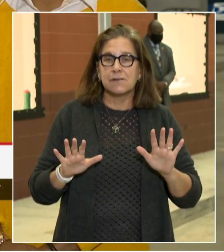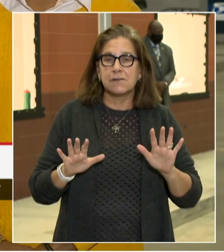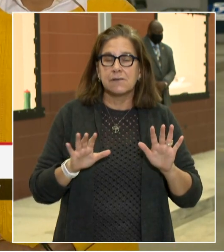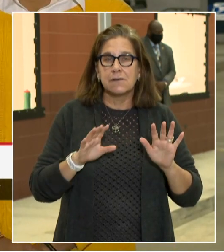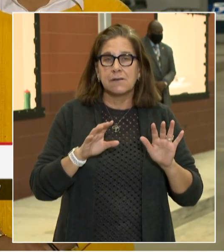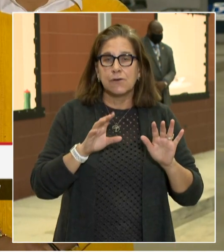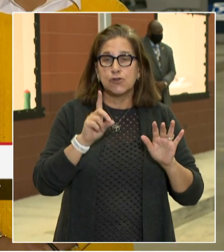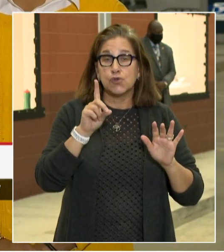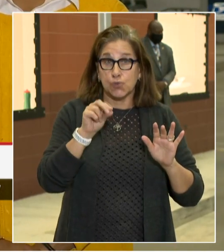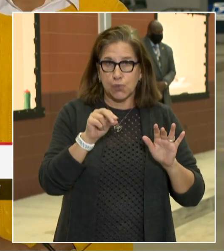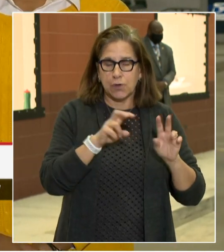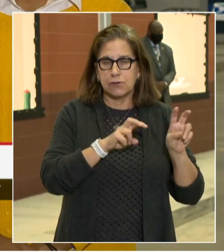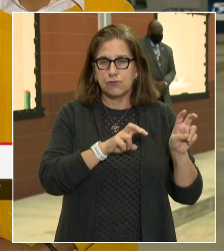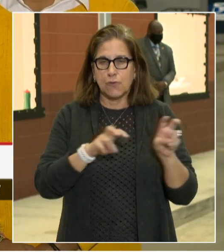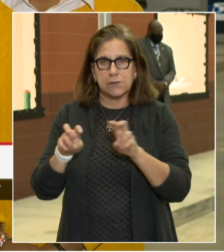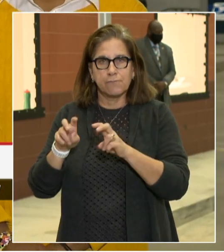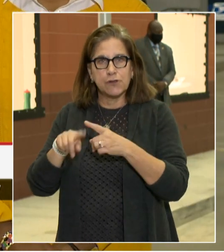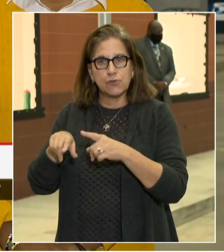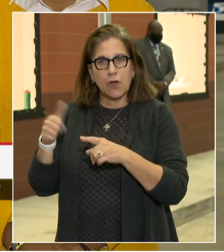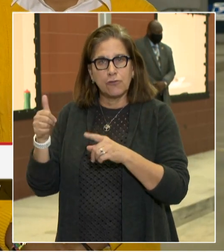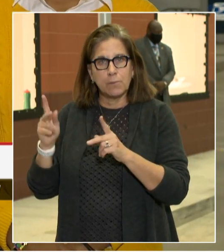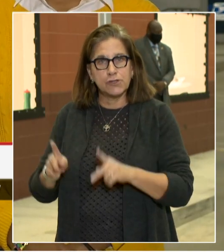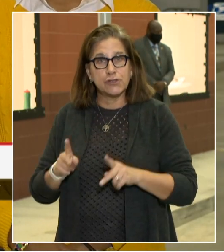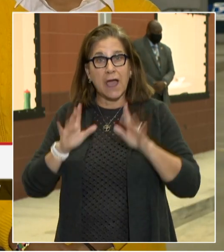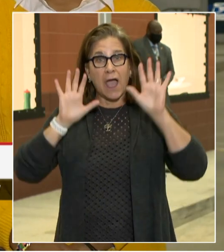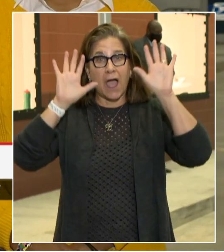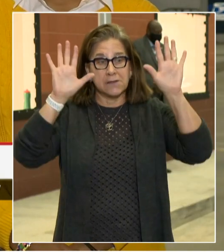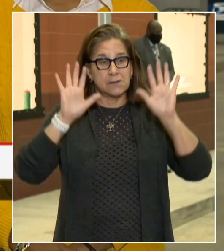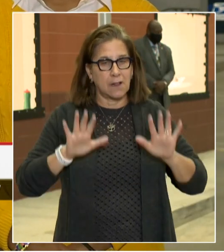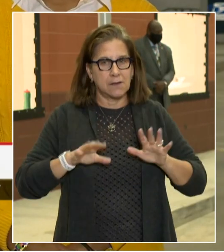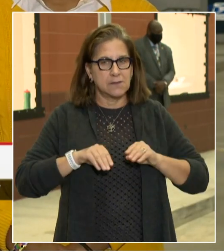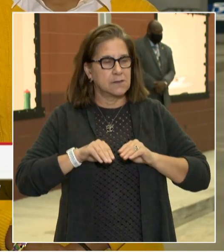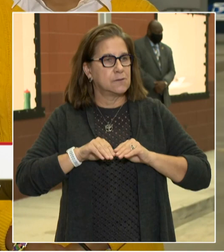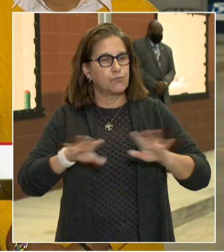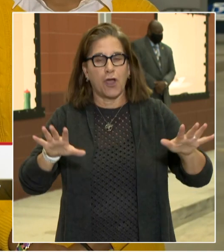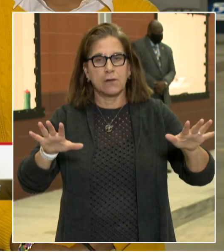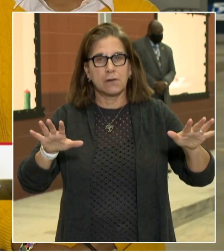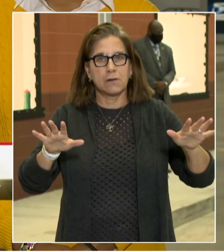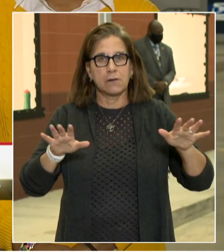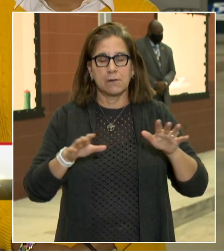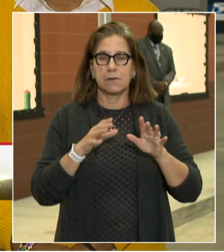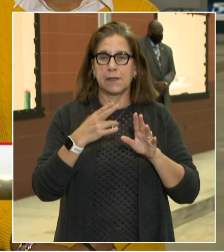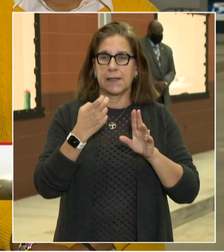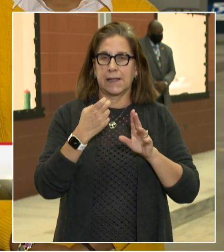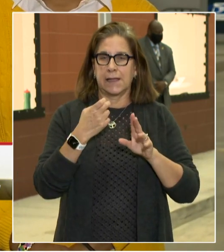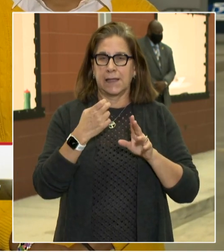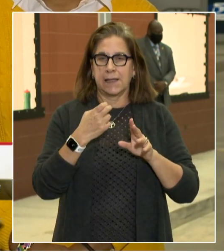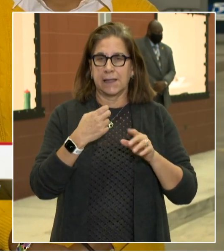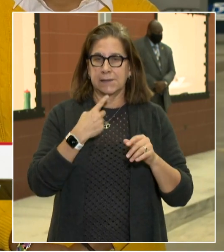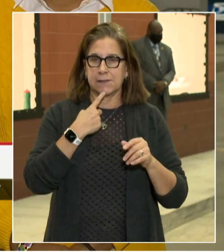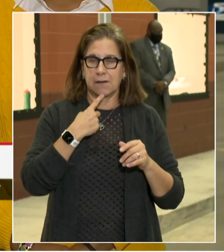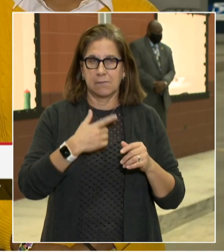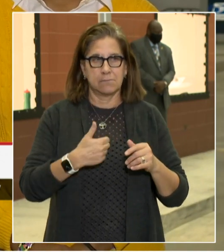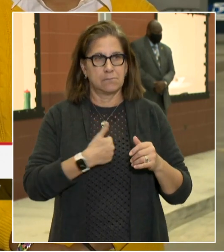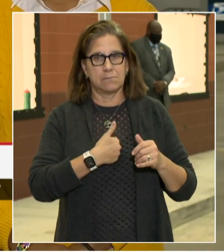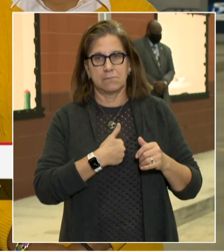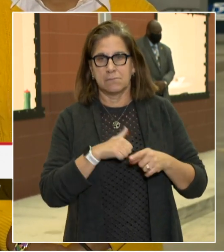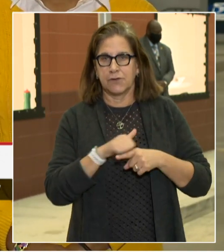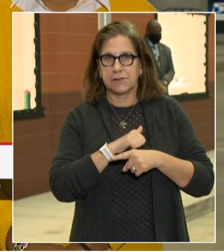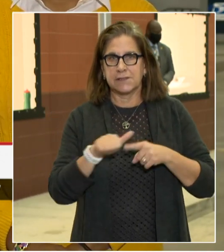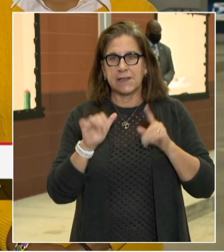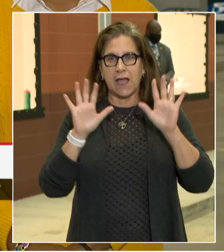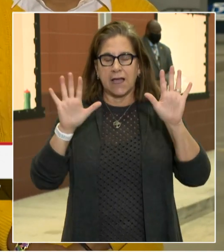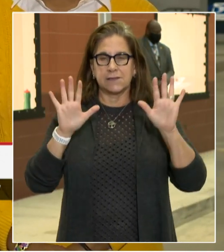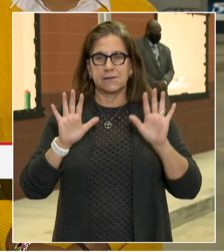that we do. The general, he would say that excellence is not an exception, it's a prevailing attitude, and that will